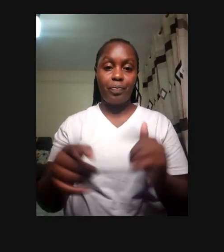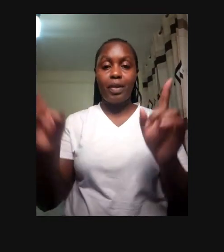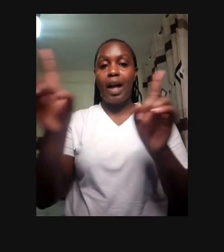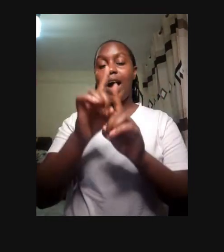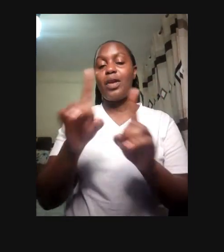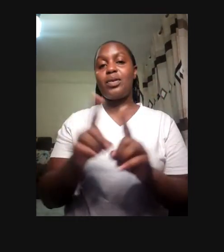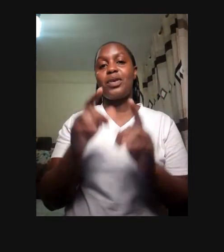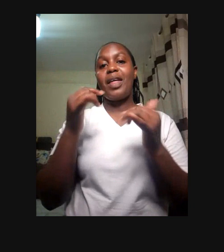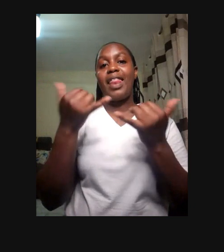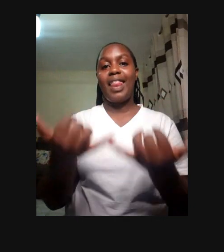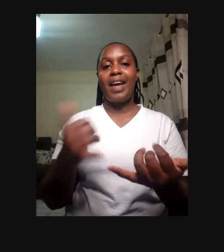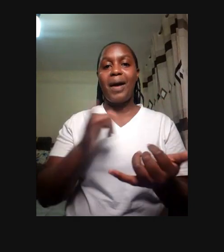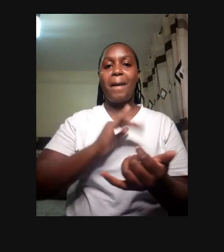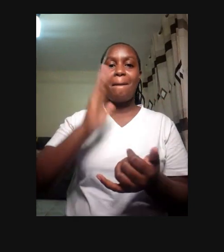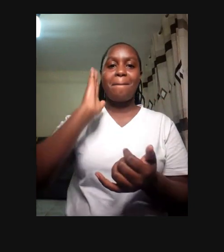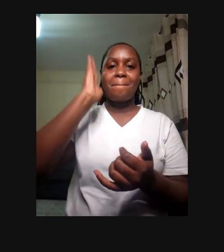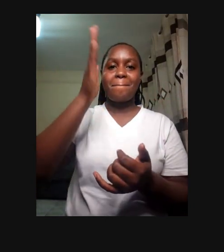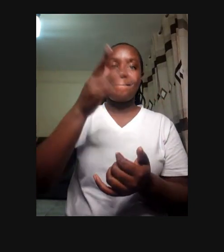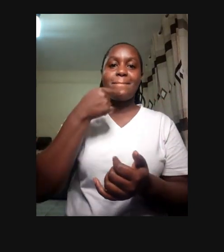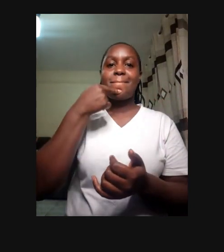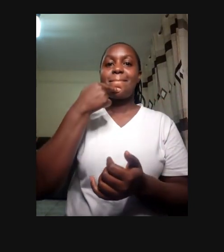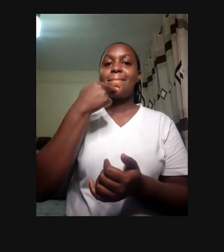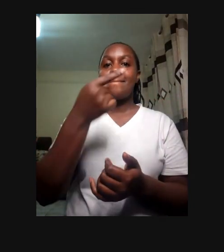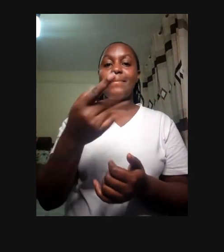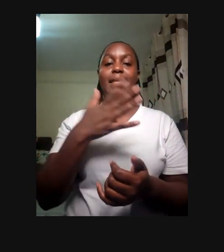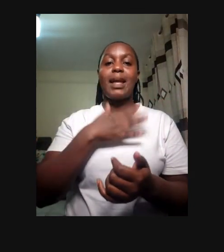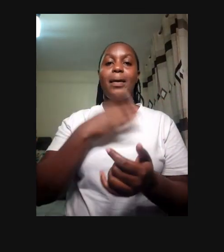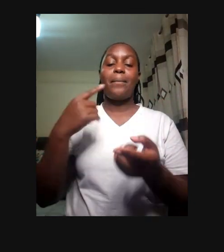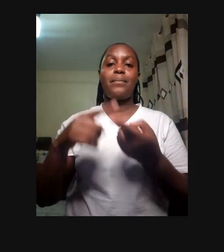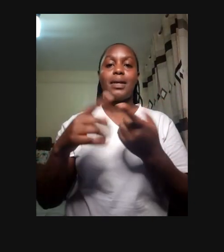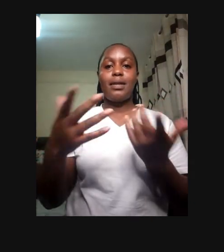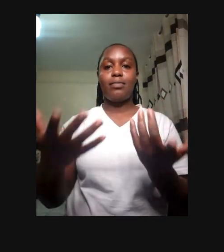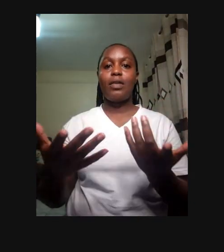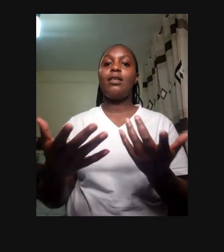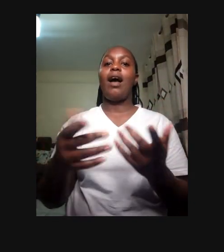now, I will let it slide to my co-host, Grace.